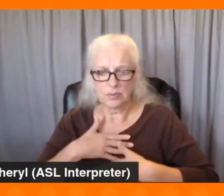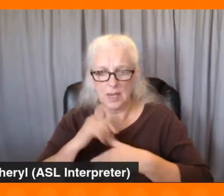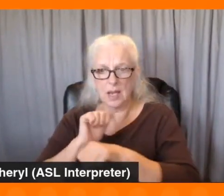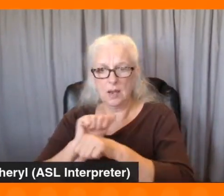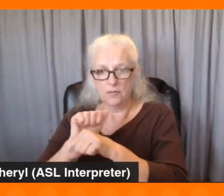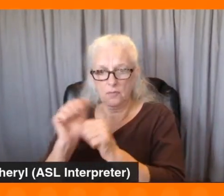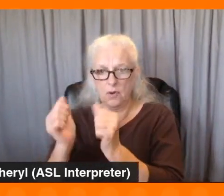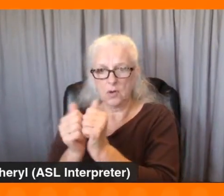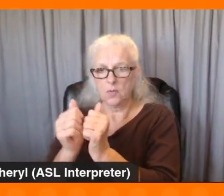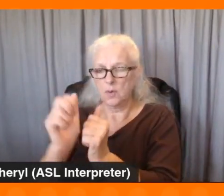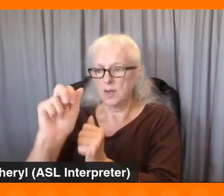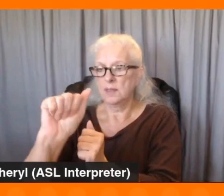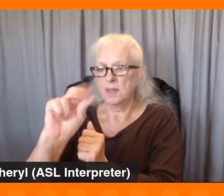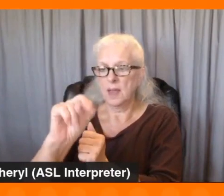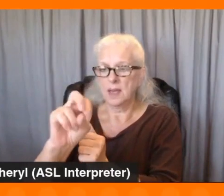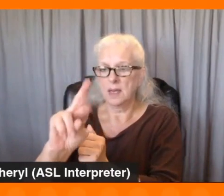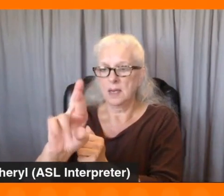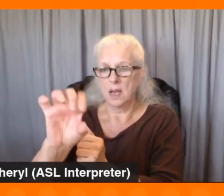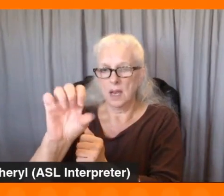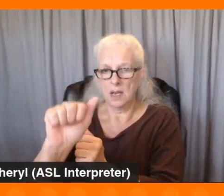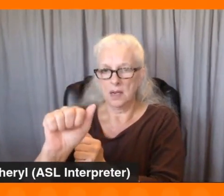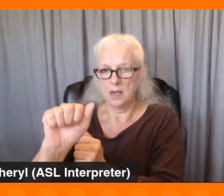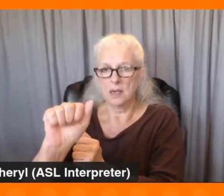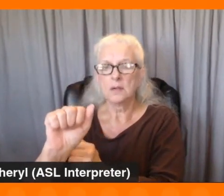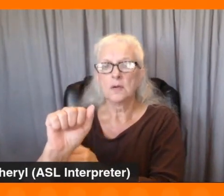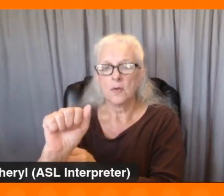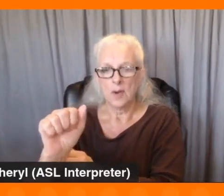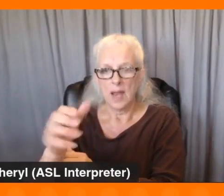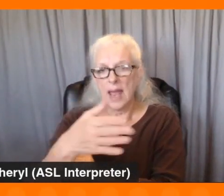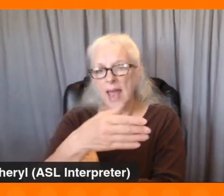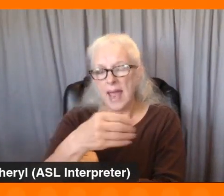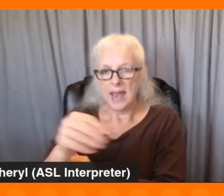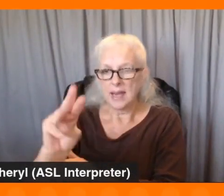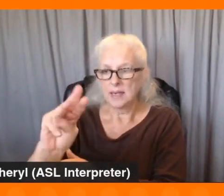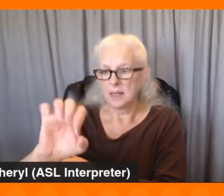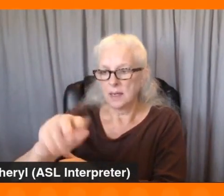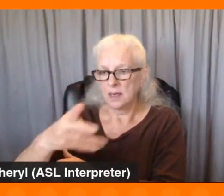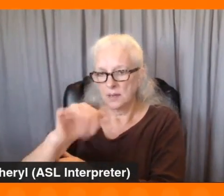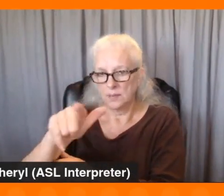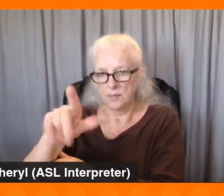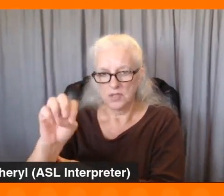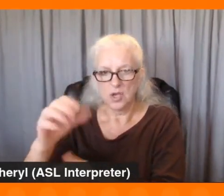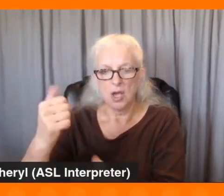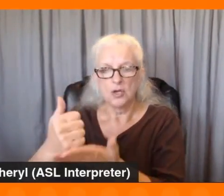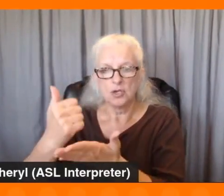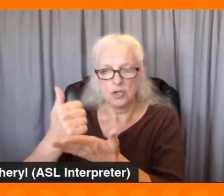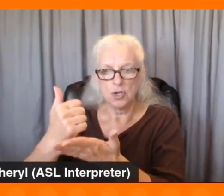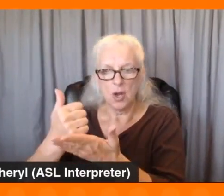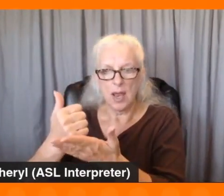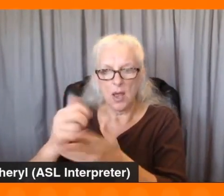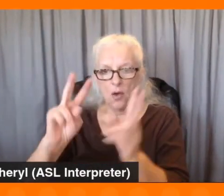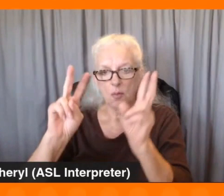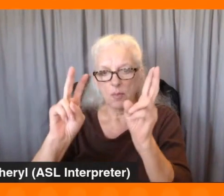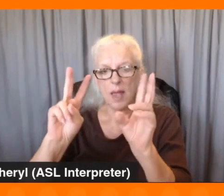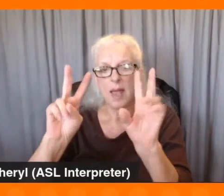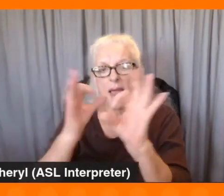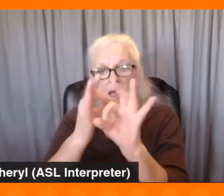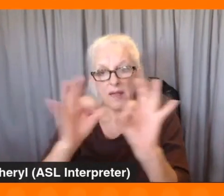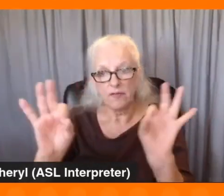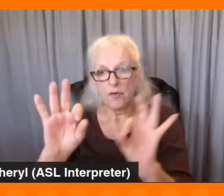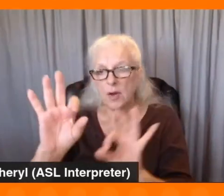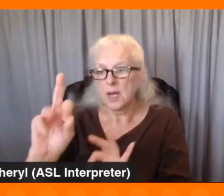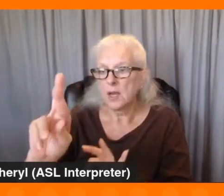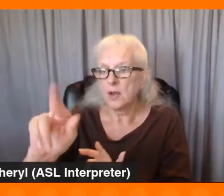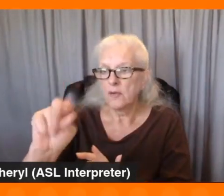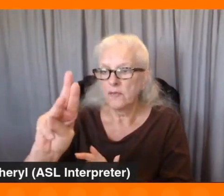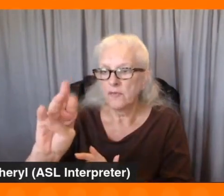Andrea Wilson Vasquez of the ESEP Alliance and Dr. Michelle Noel Magallanes of the Avid Center to create a free framework that school districts can use to